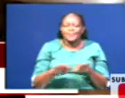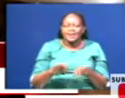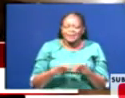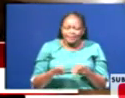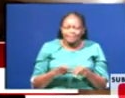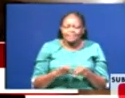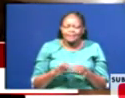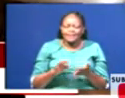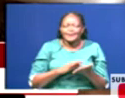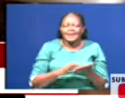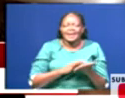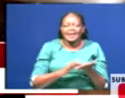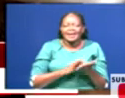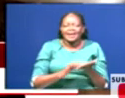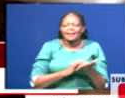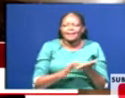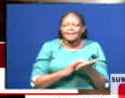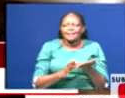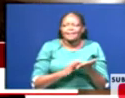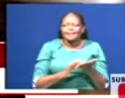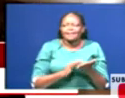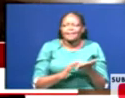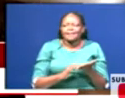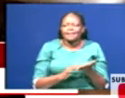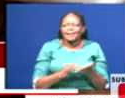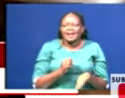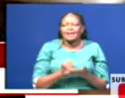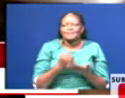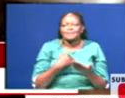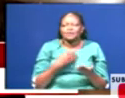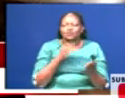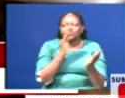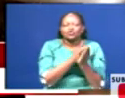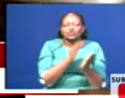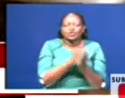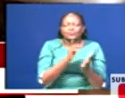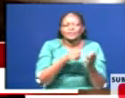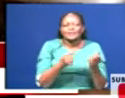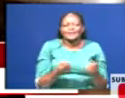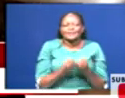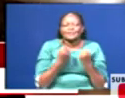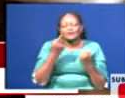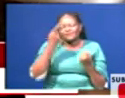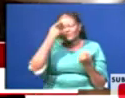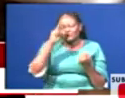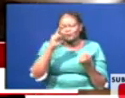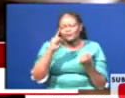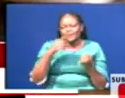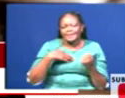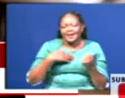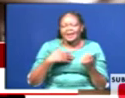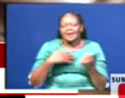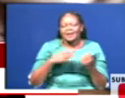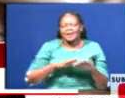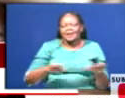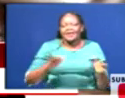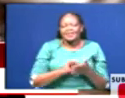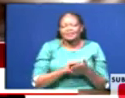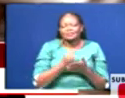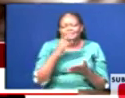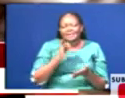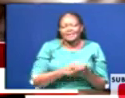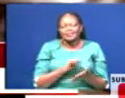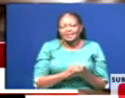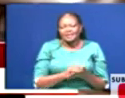here with me, which helps me to keep record for my farm, such that you find that